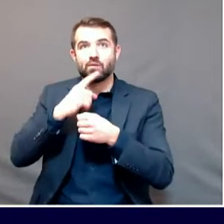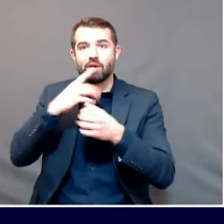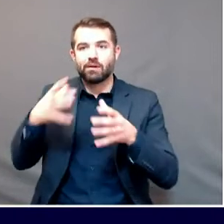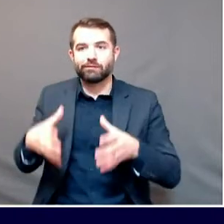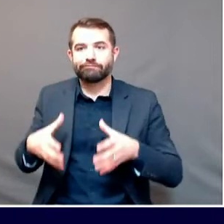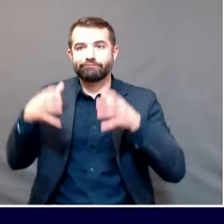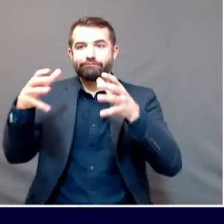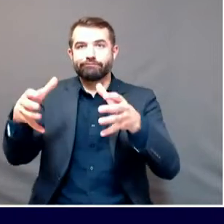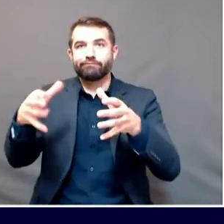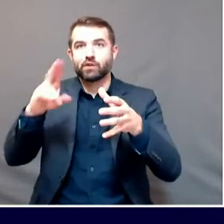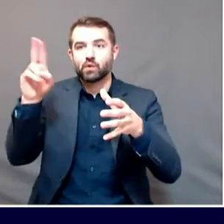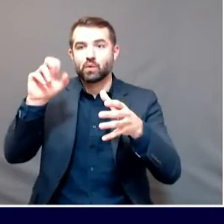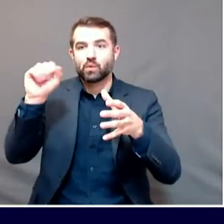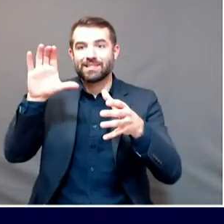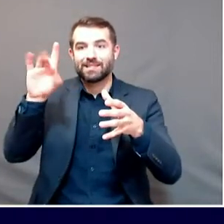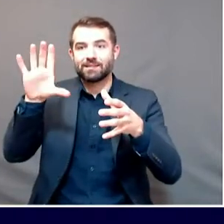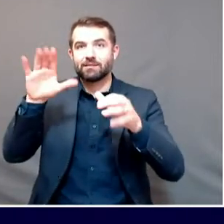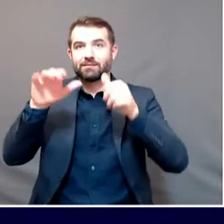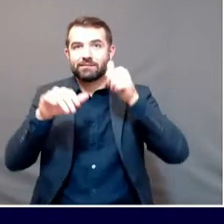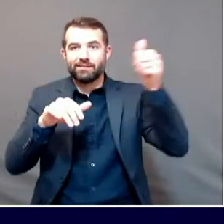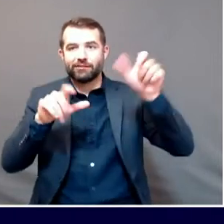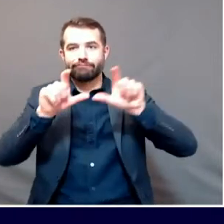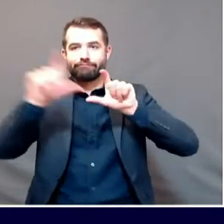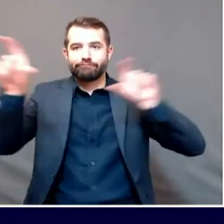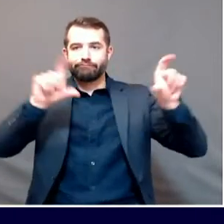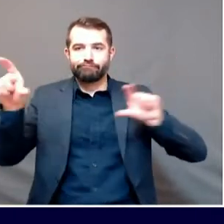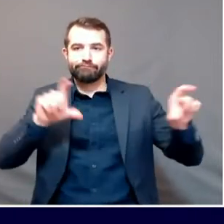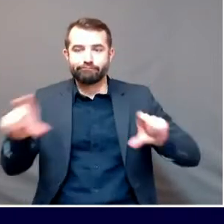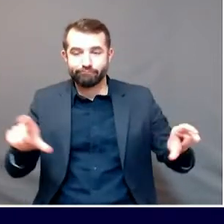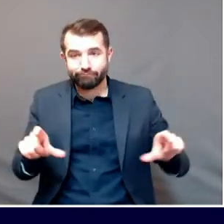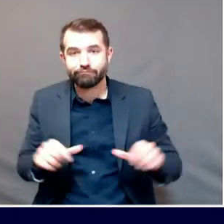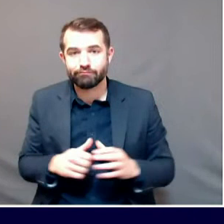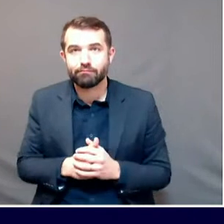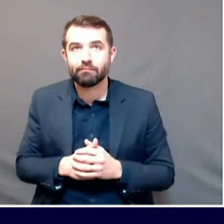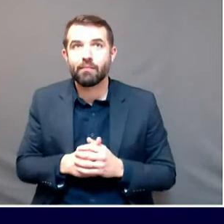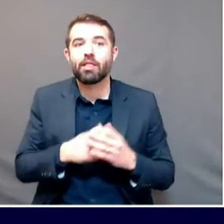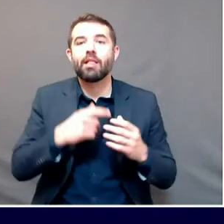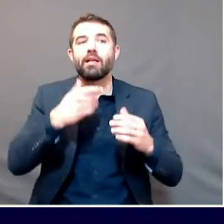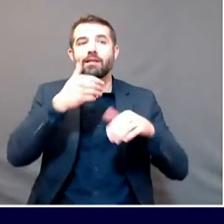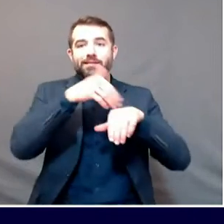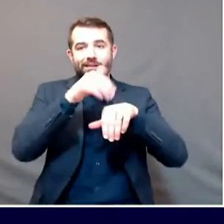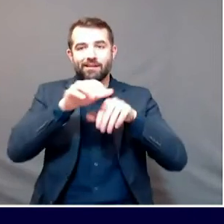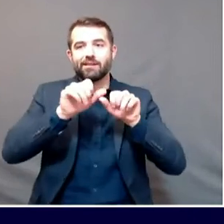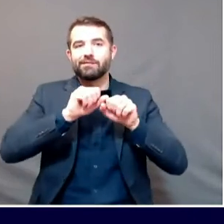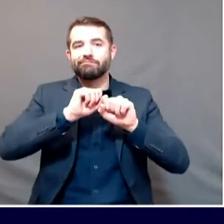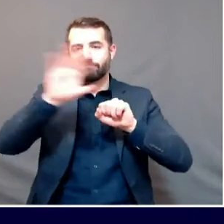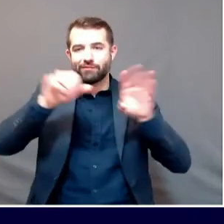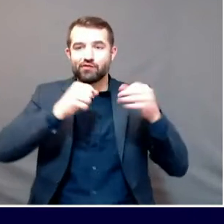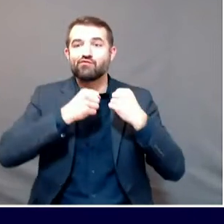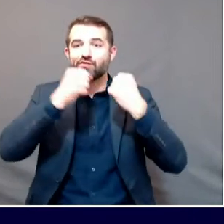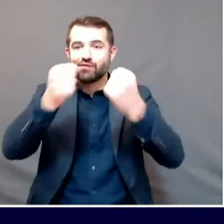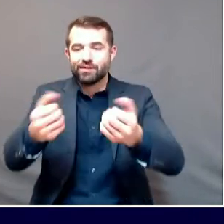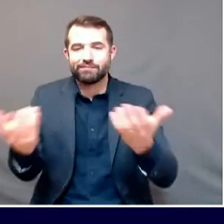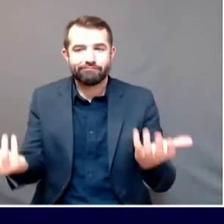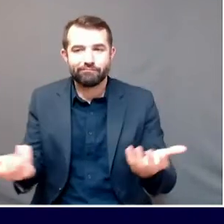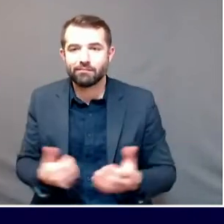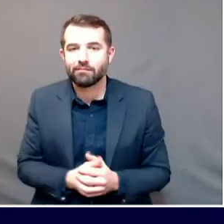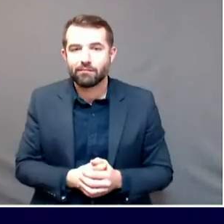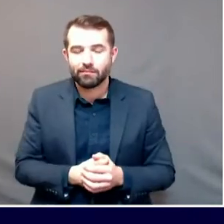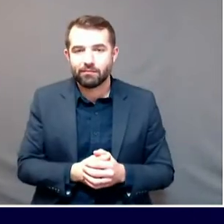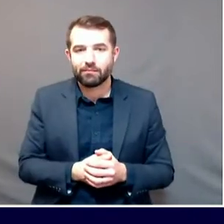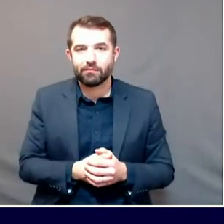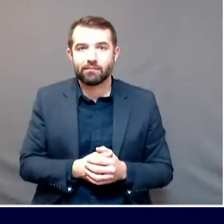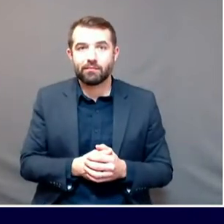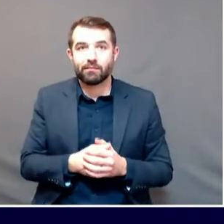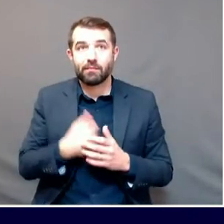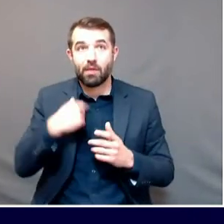faster delivery. It's possible. It's very possible, and one certainly we could hope for, but it's not been communicated